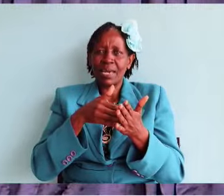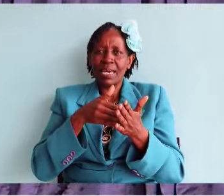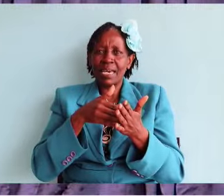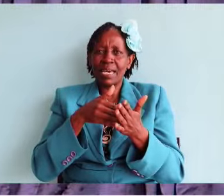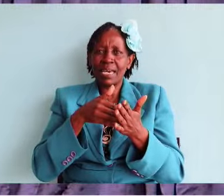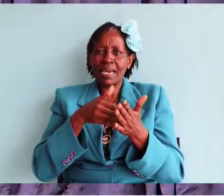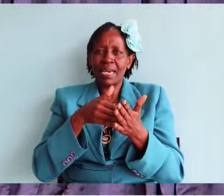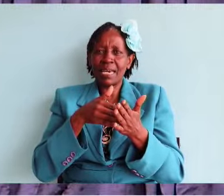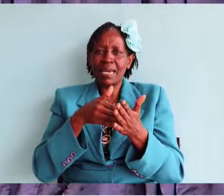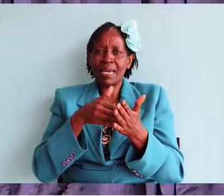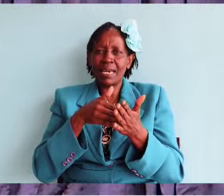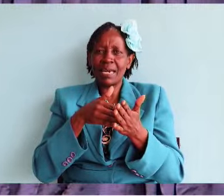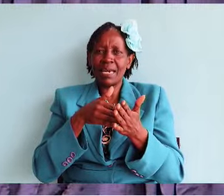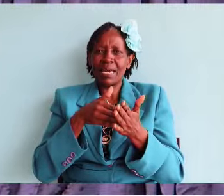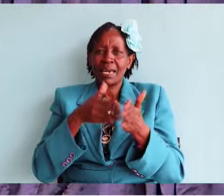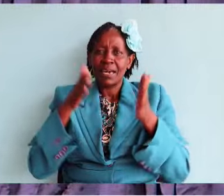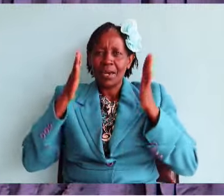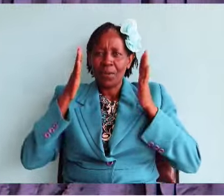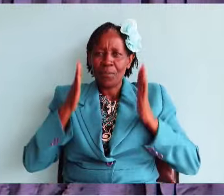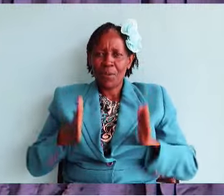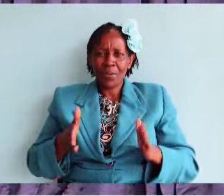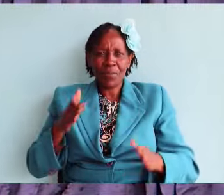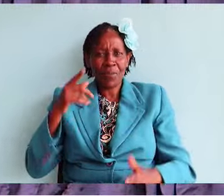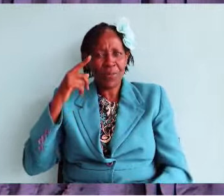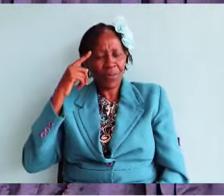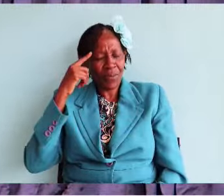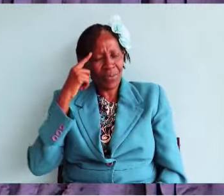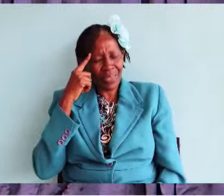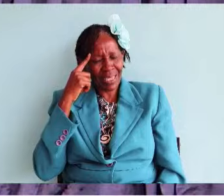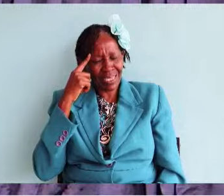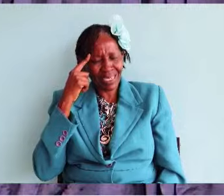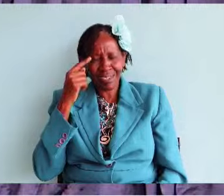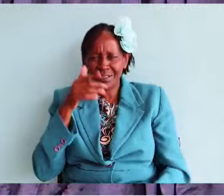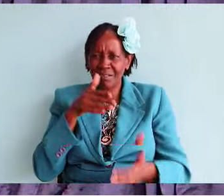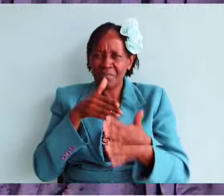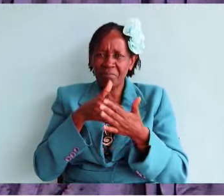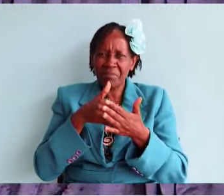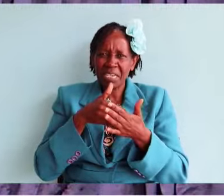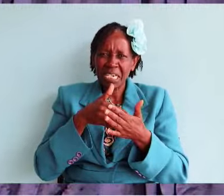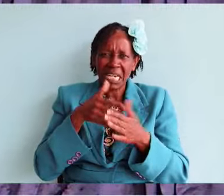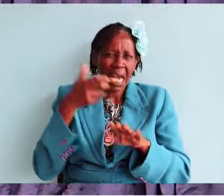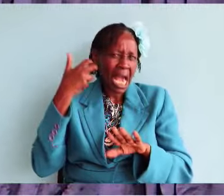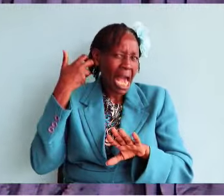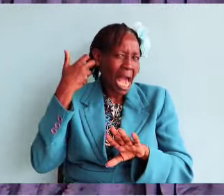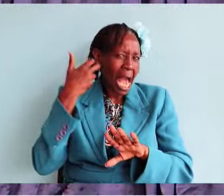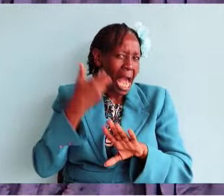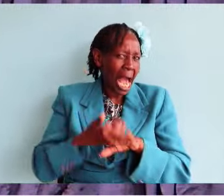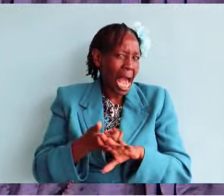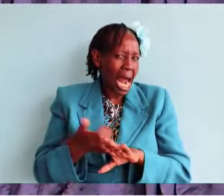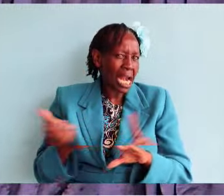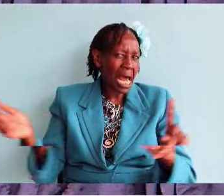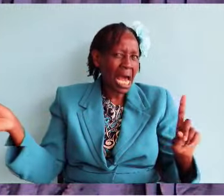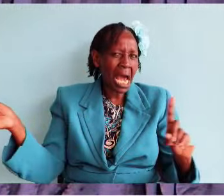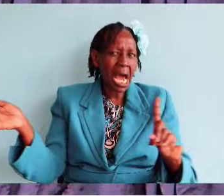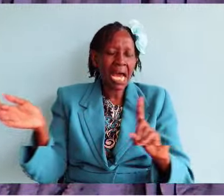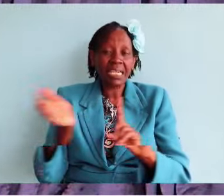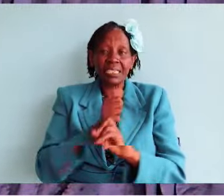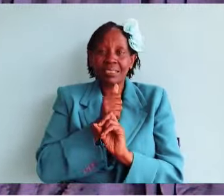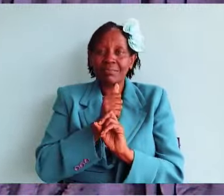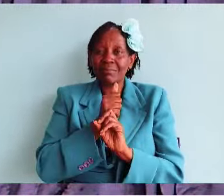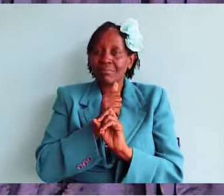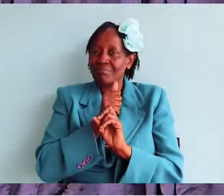Humanly speaking, they are weak. They cannot conquer them with this